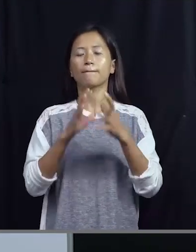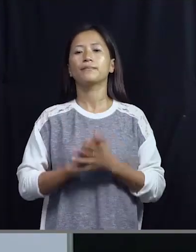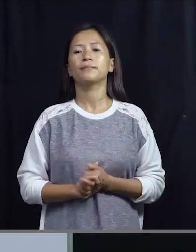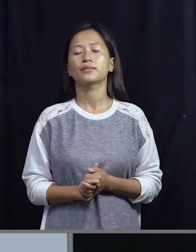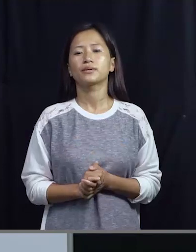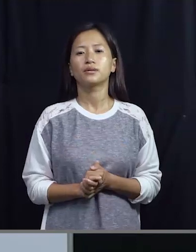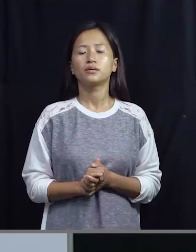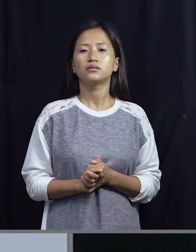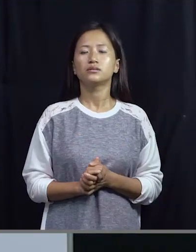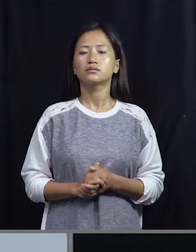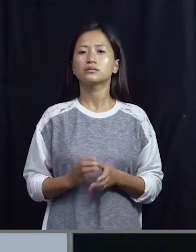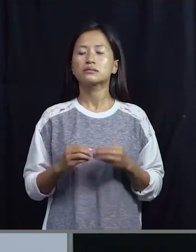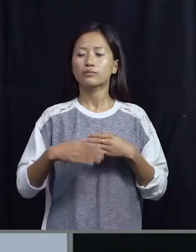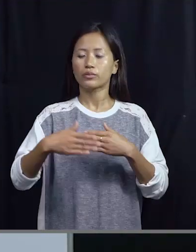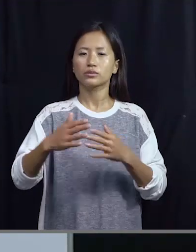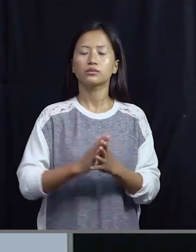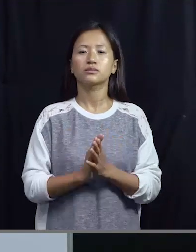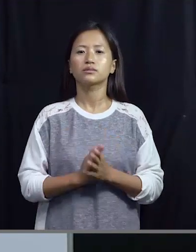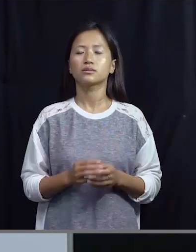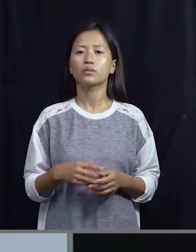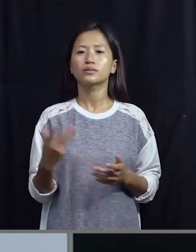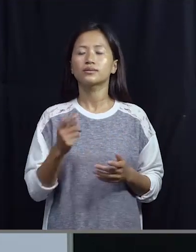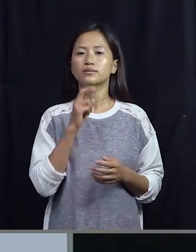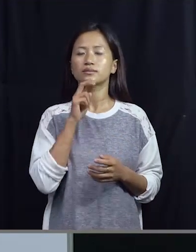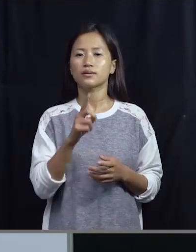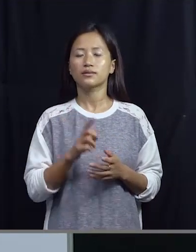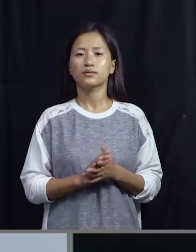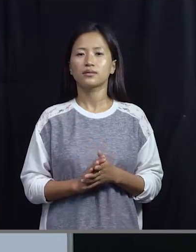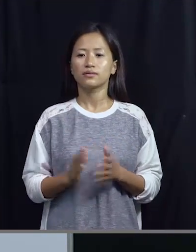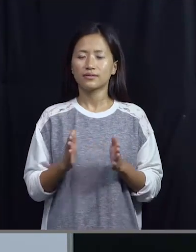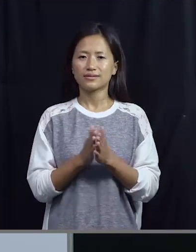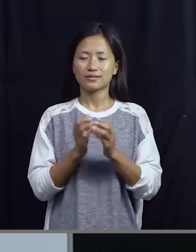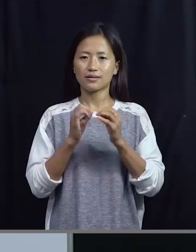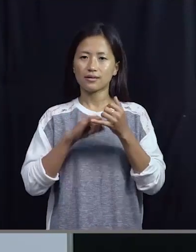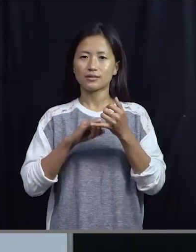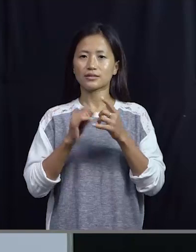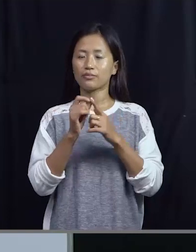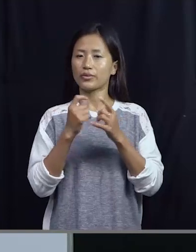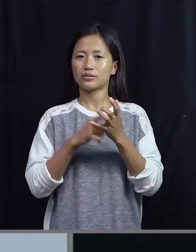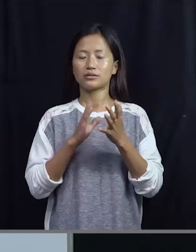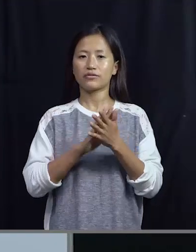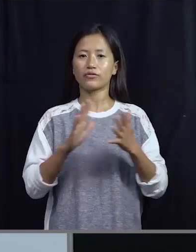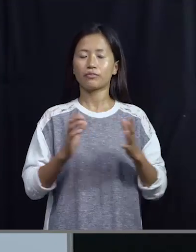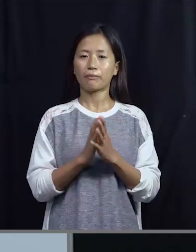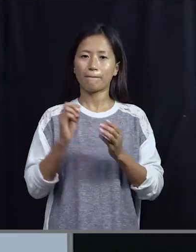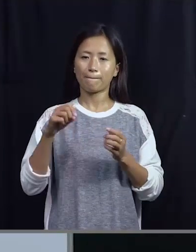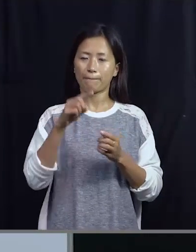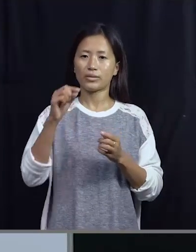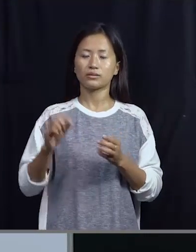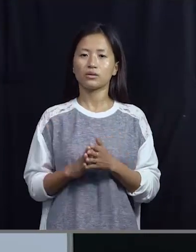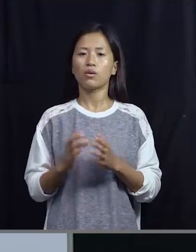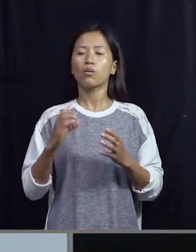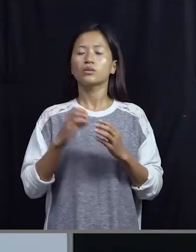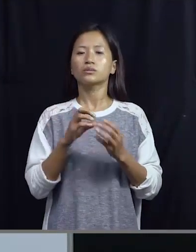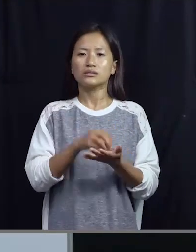about this process, what they are saying is that there is a specific bacteria which will eat the